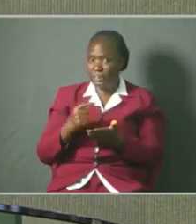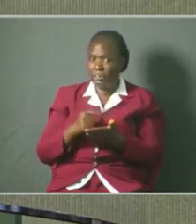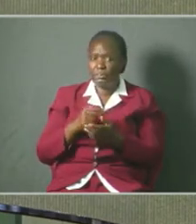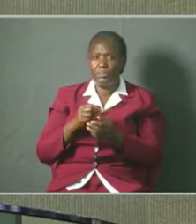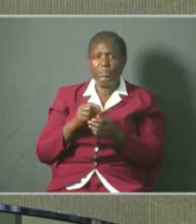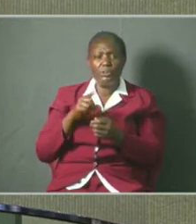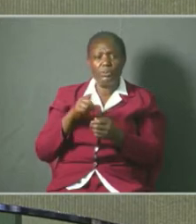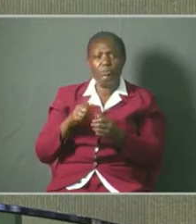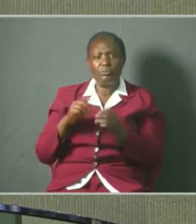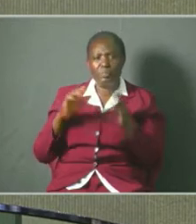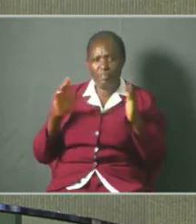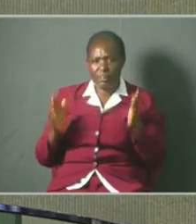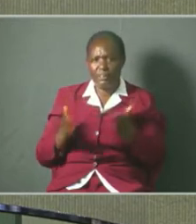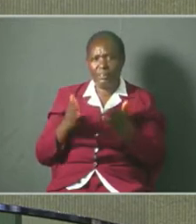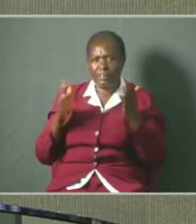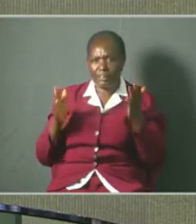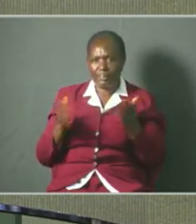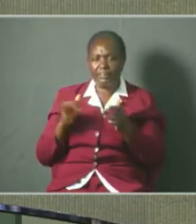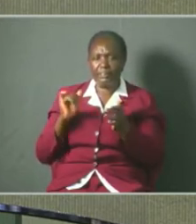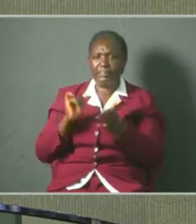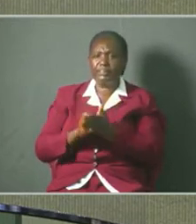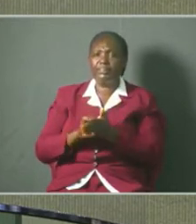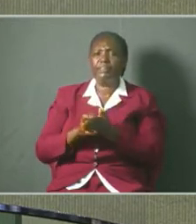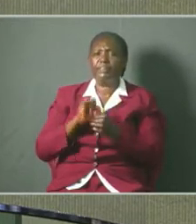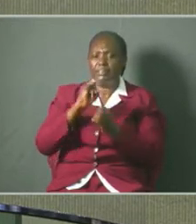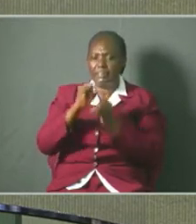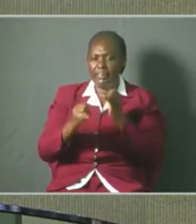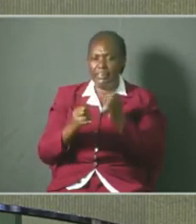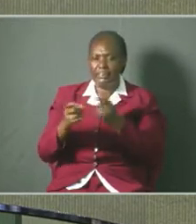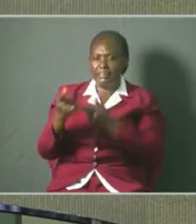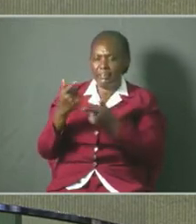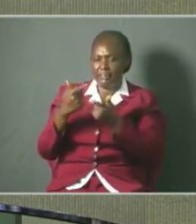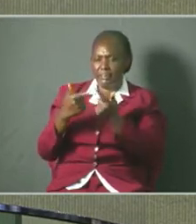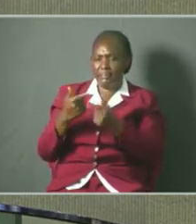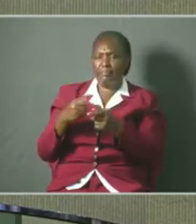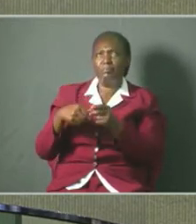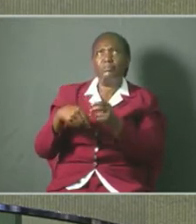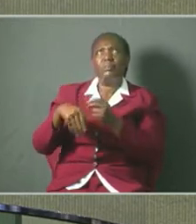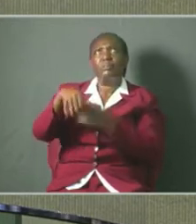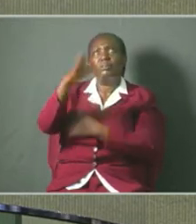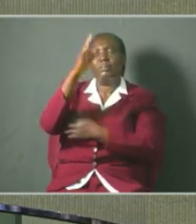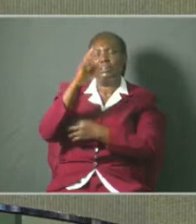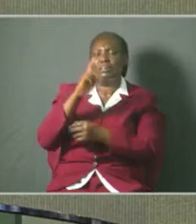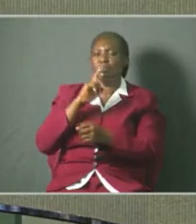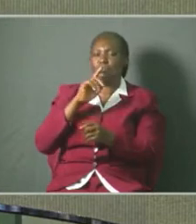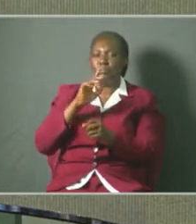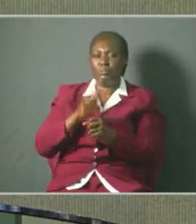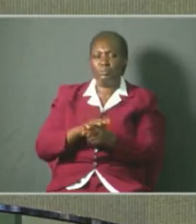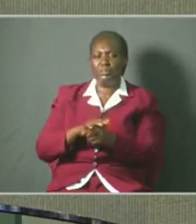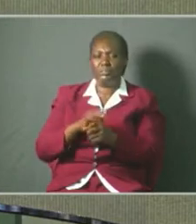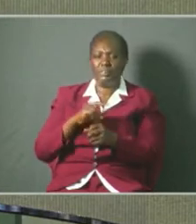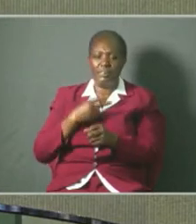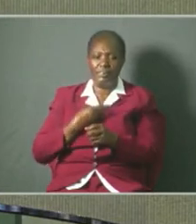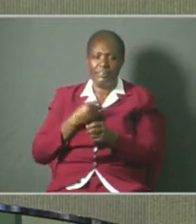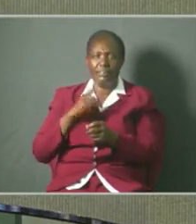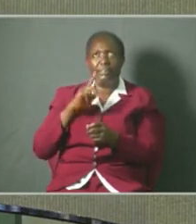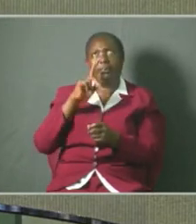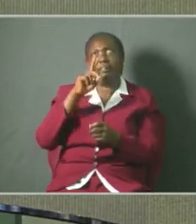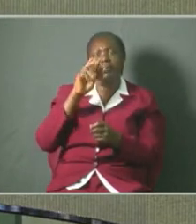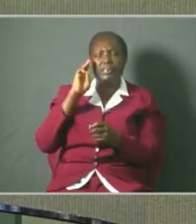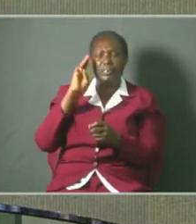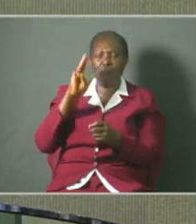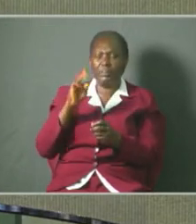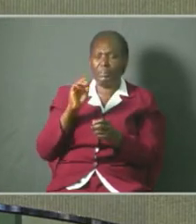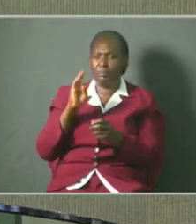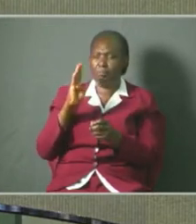And lo, he has promised that he shall be with us until the end of the age.